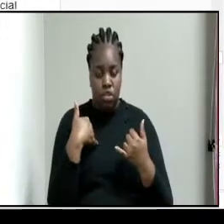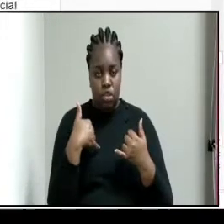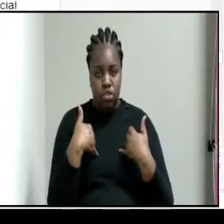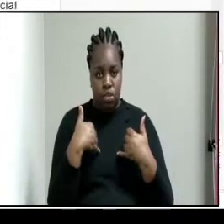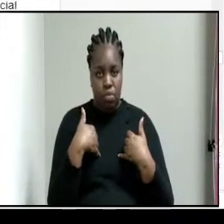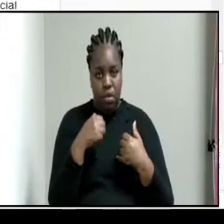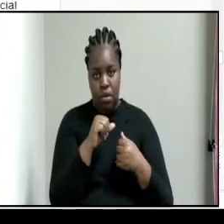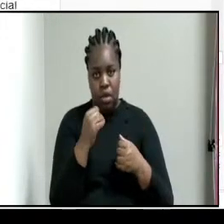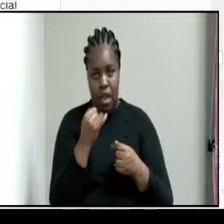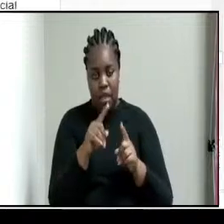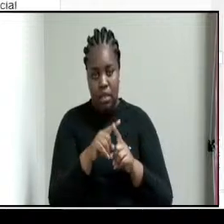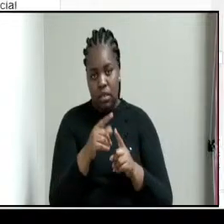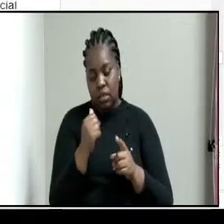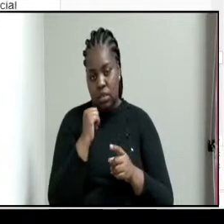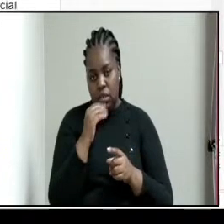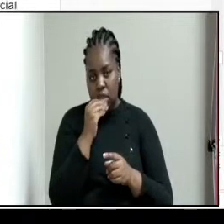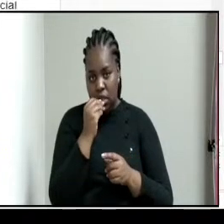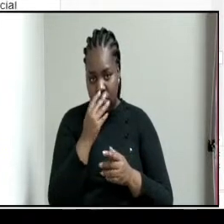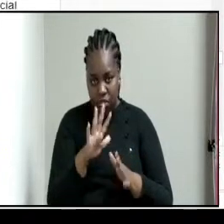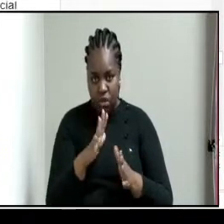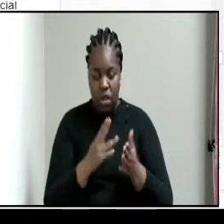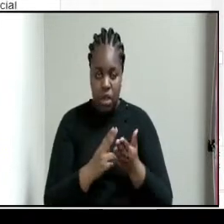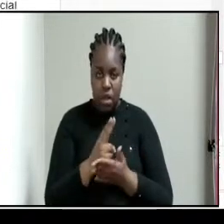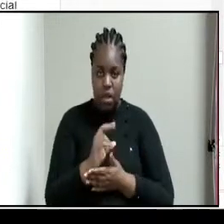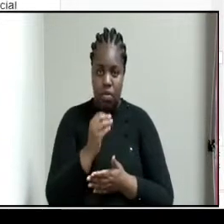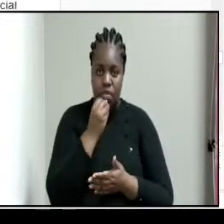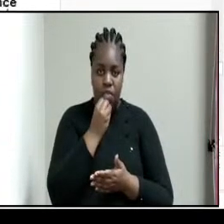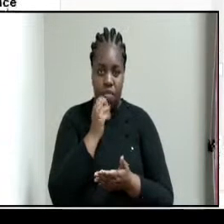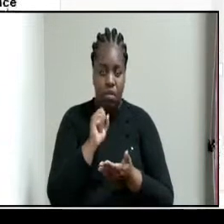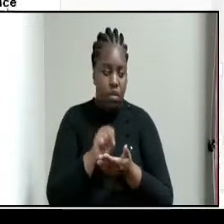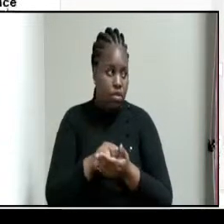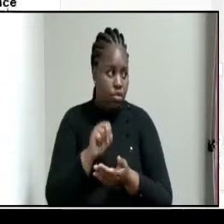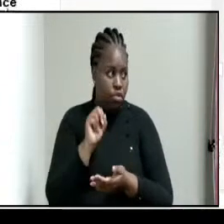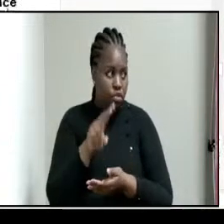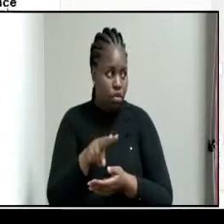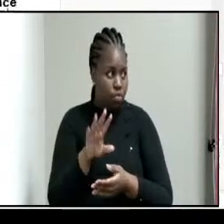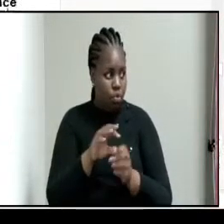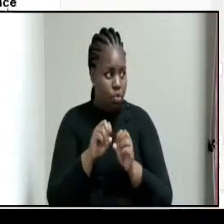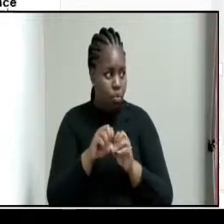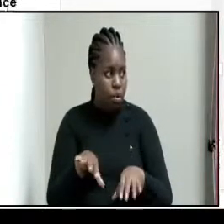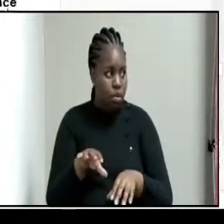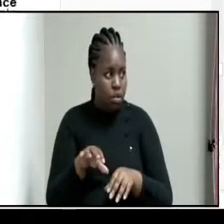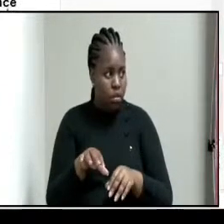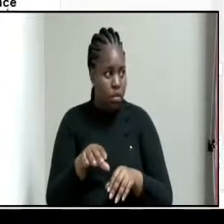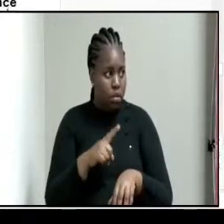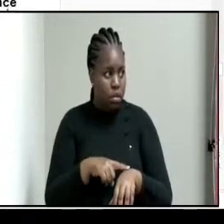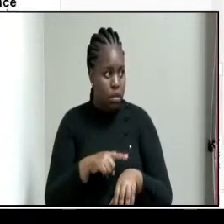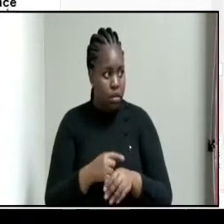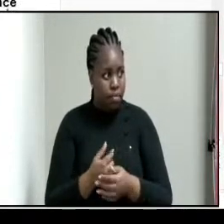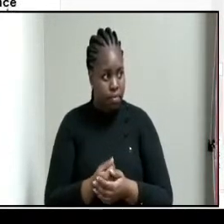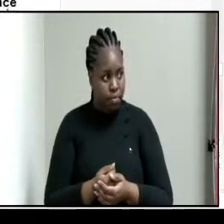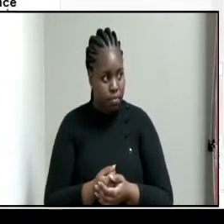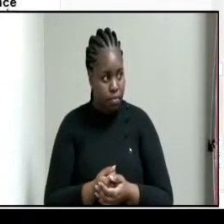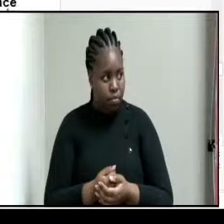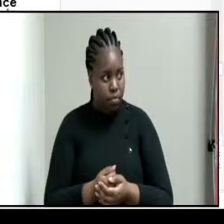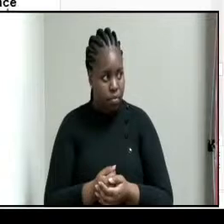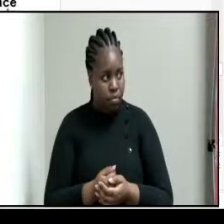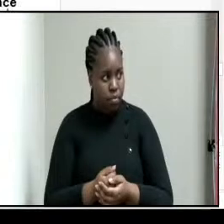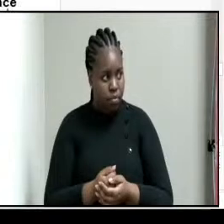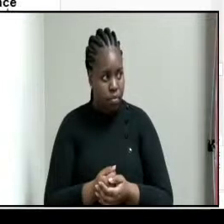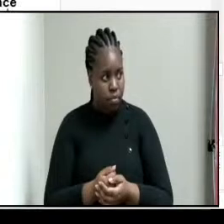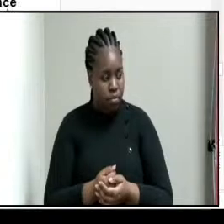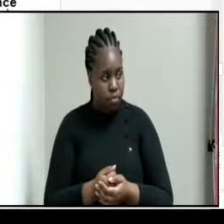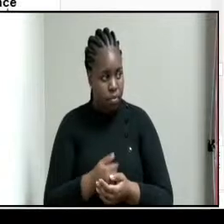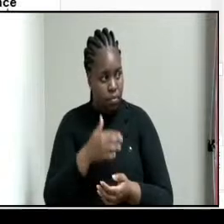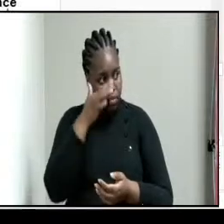socio-economic rights. In this particular case, like I said, will be the right to food. I'm going to jump so that at least I don't waste most of the time. The duty to promote